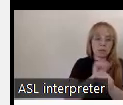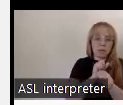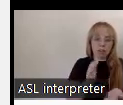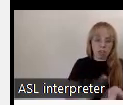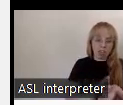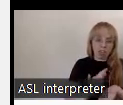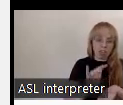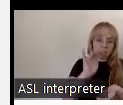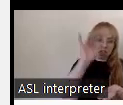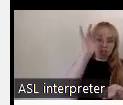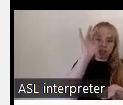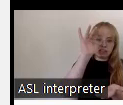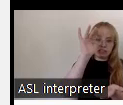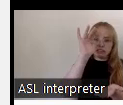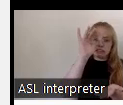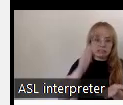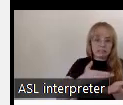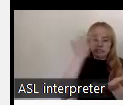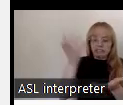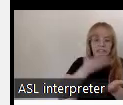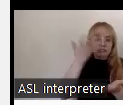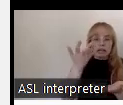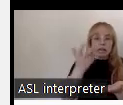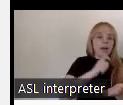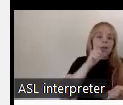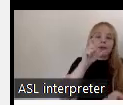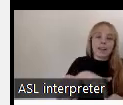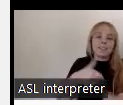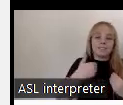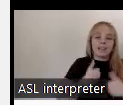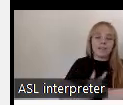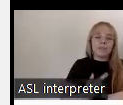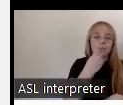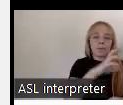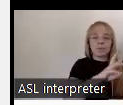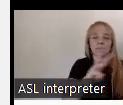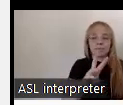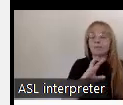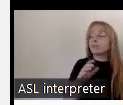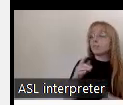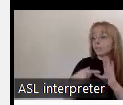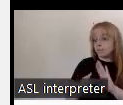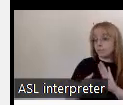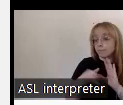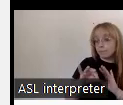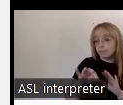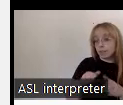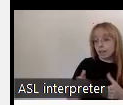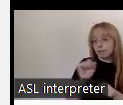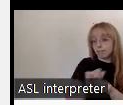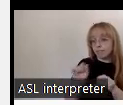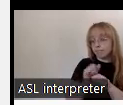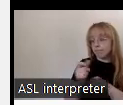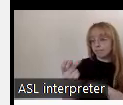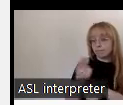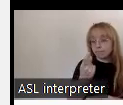can encourage organization. And then let's say if I were working with Tabiso at the hub, and Tabiso and I were talking